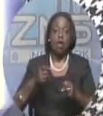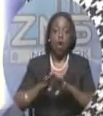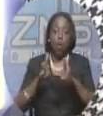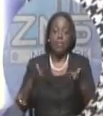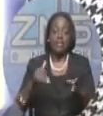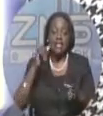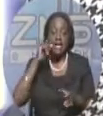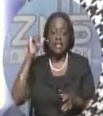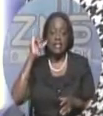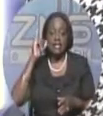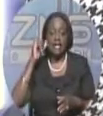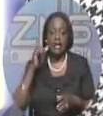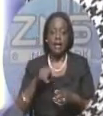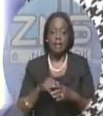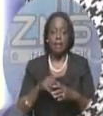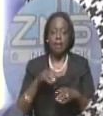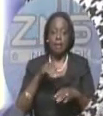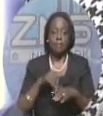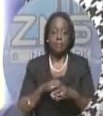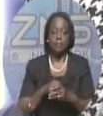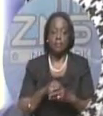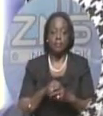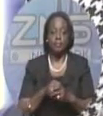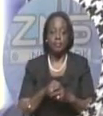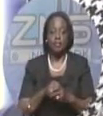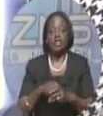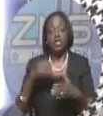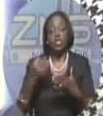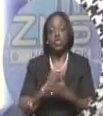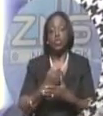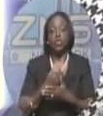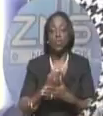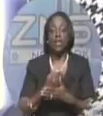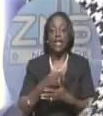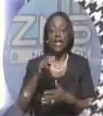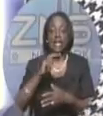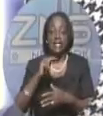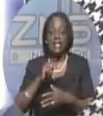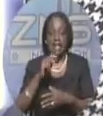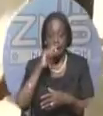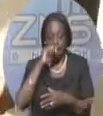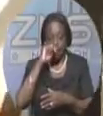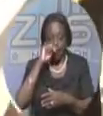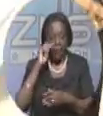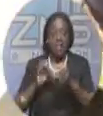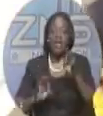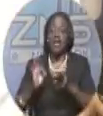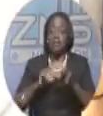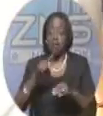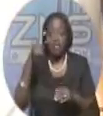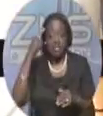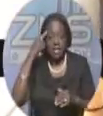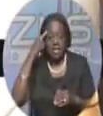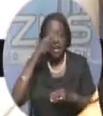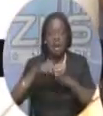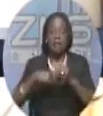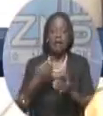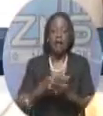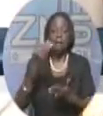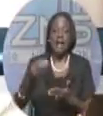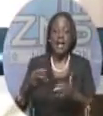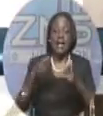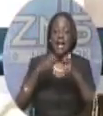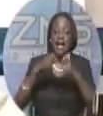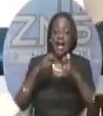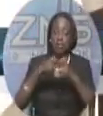all the action and even took a spin in the new Nissan Leaf. If you're considering purchasing an electric vehicle like